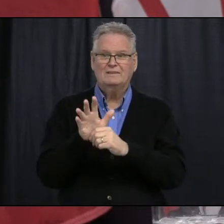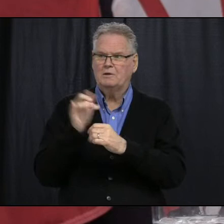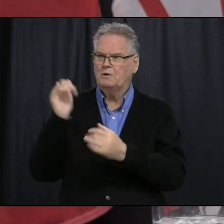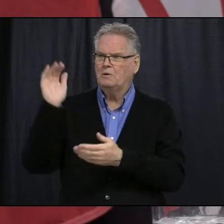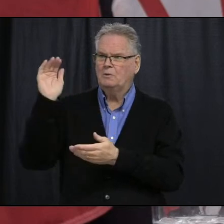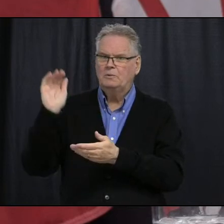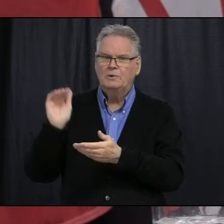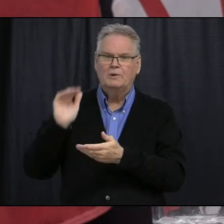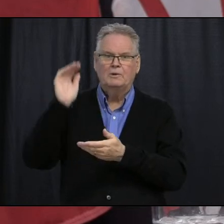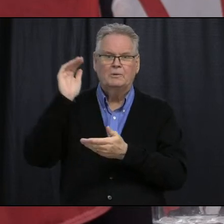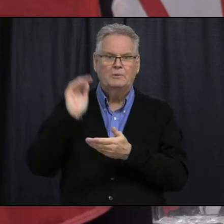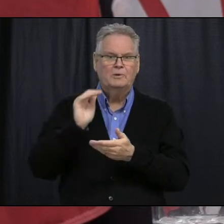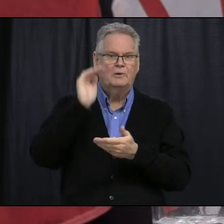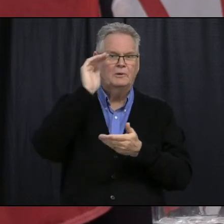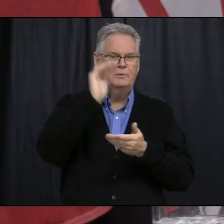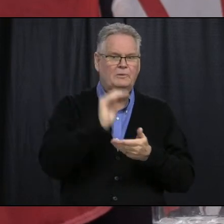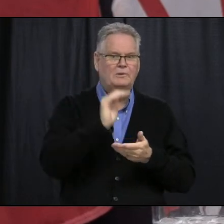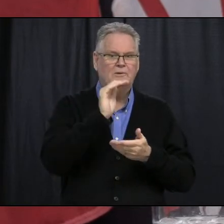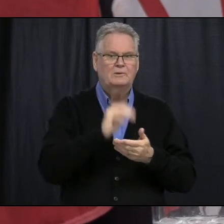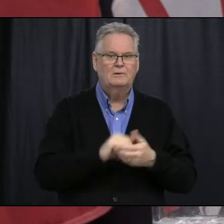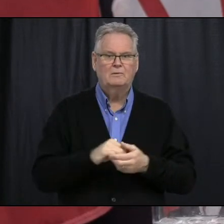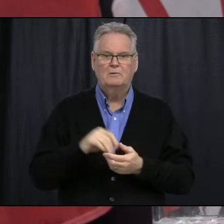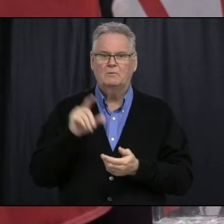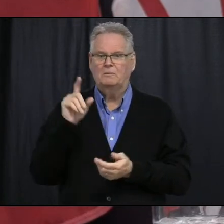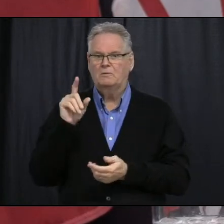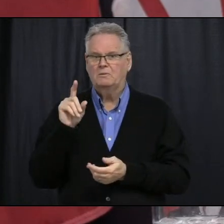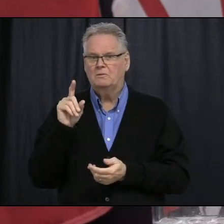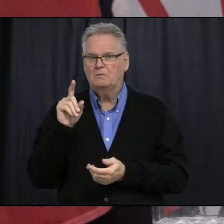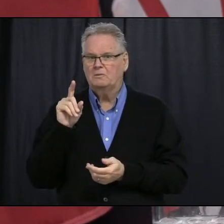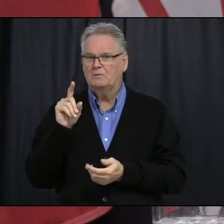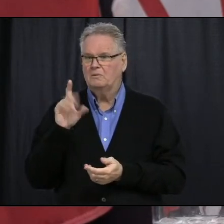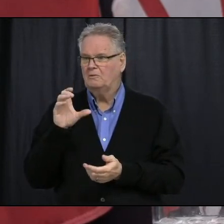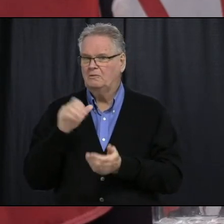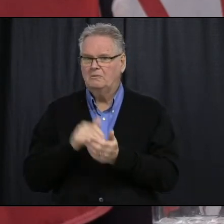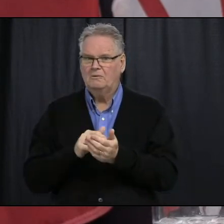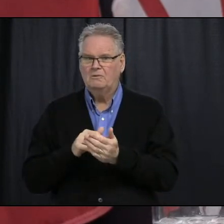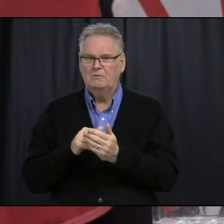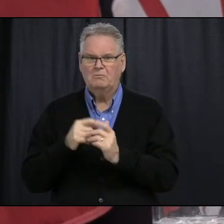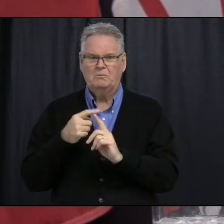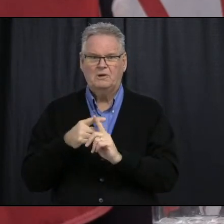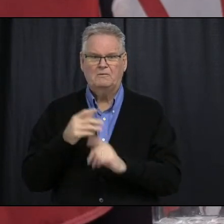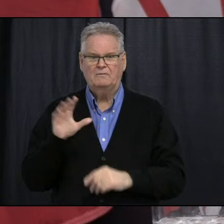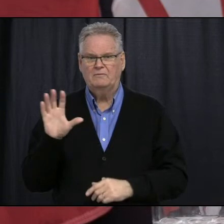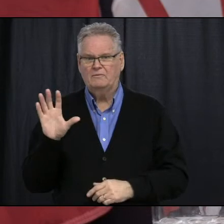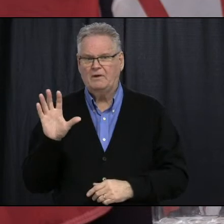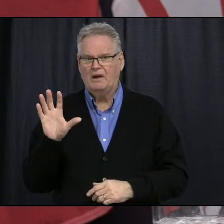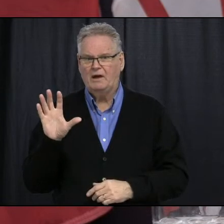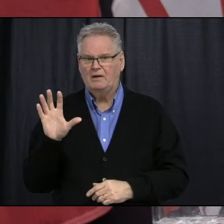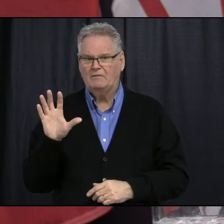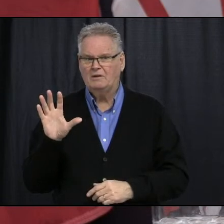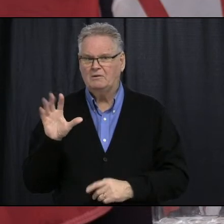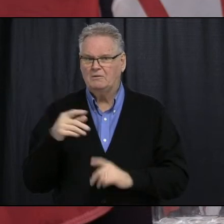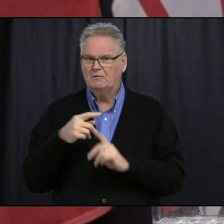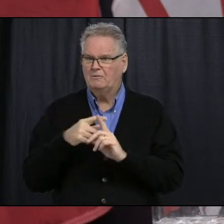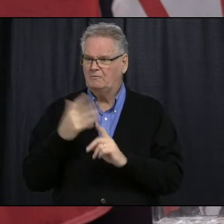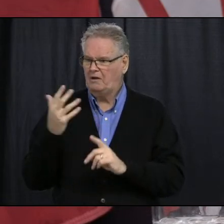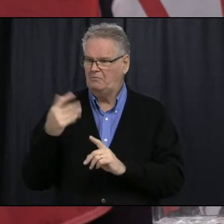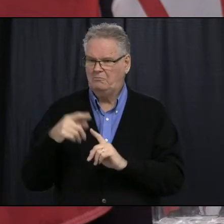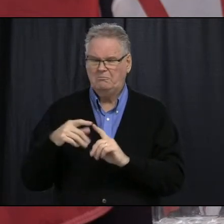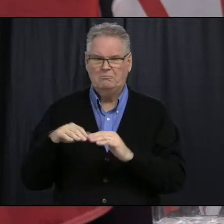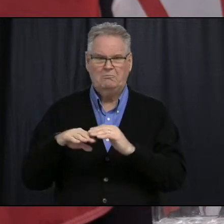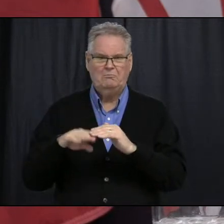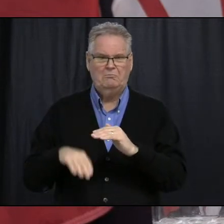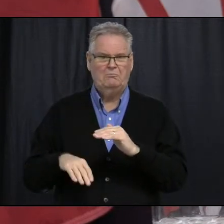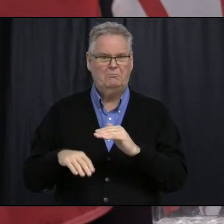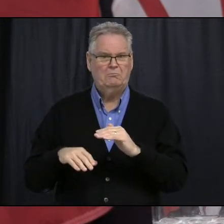5 per 100,000 as of this last week. We can start to build on our